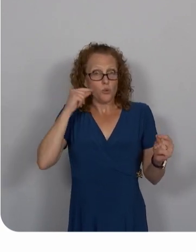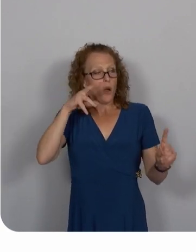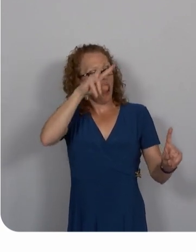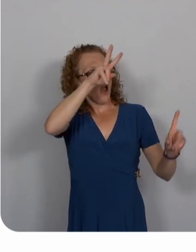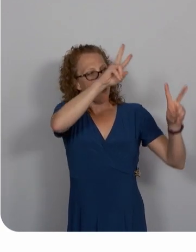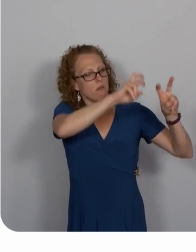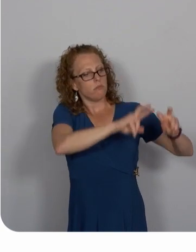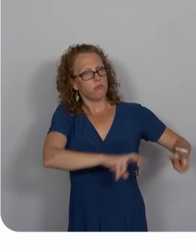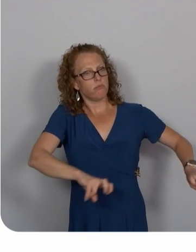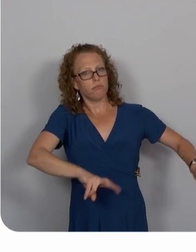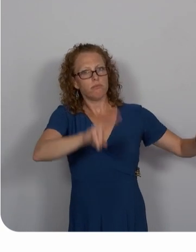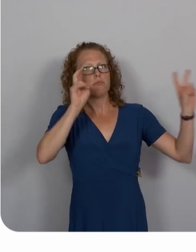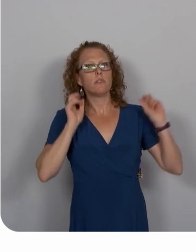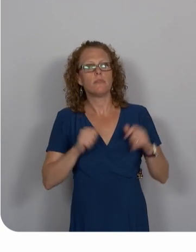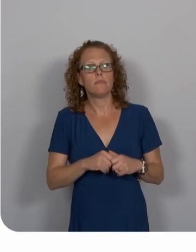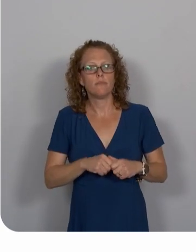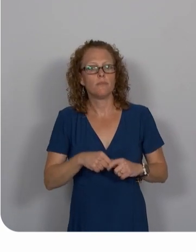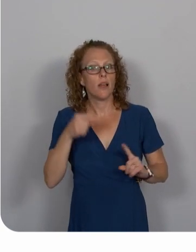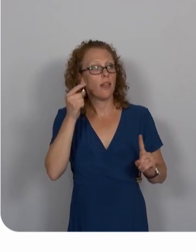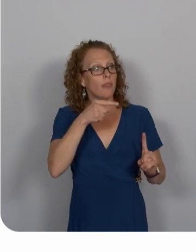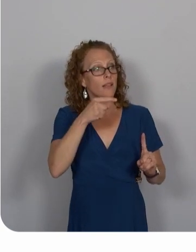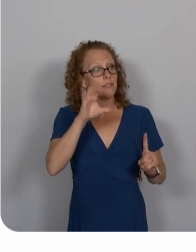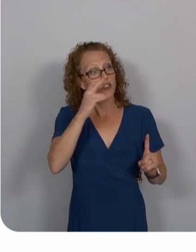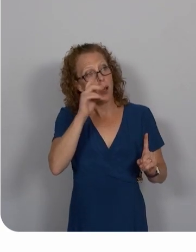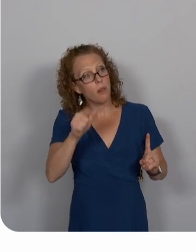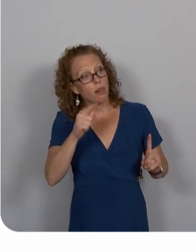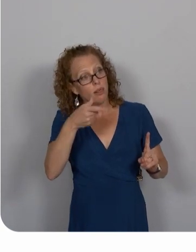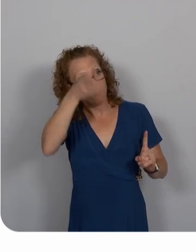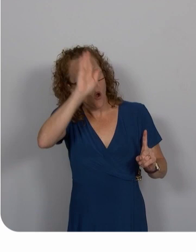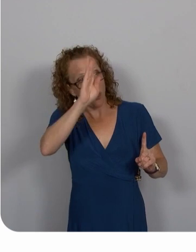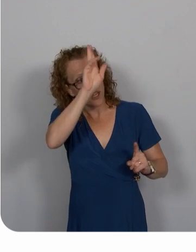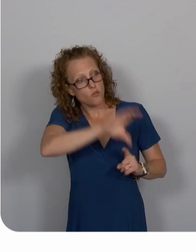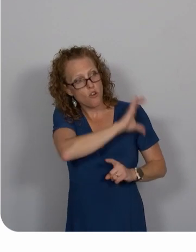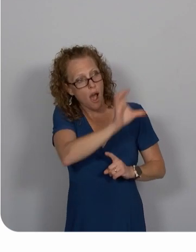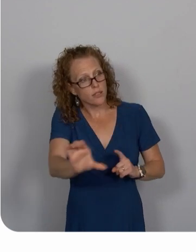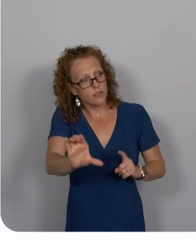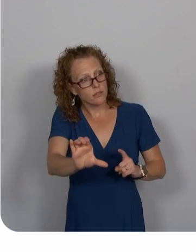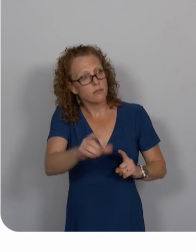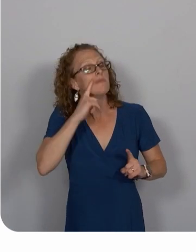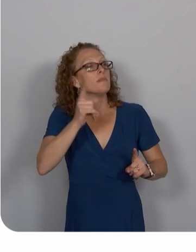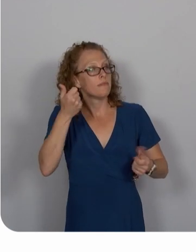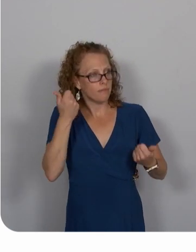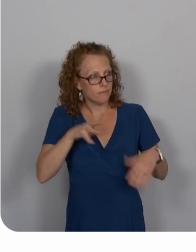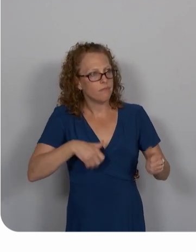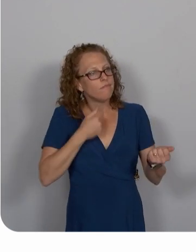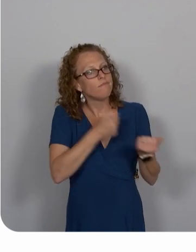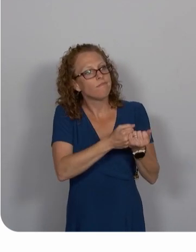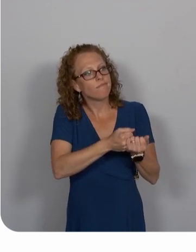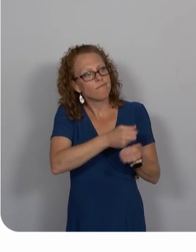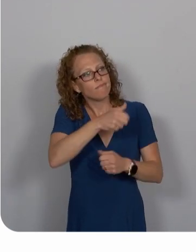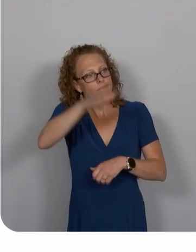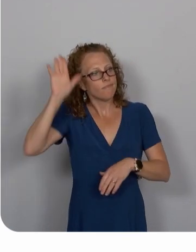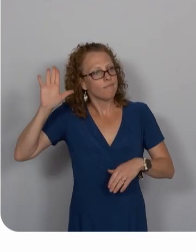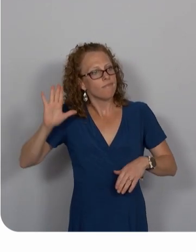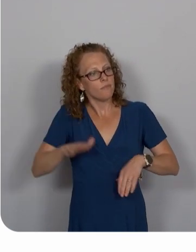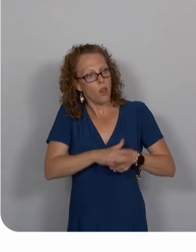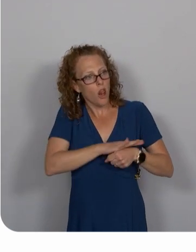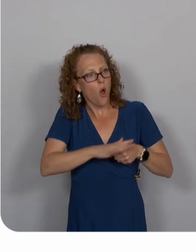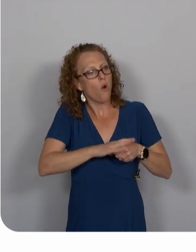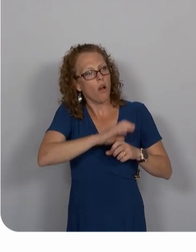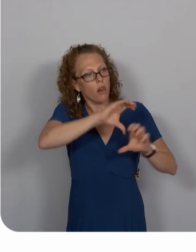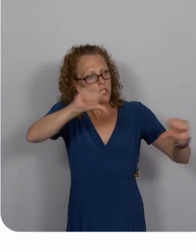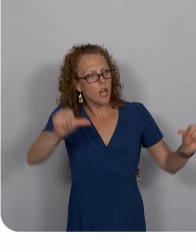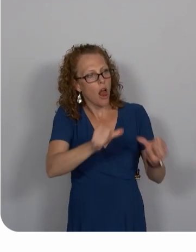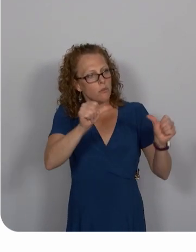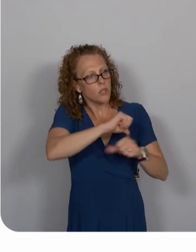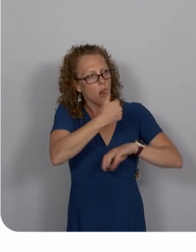answer. This is the Chapel of the Holy Cross. It was commissioned by local sculptor Marguerite Brunswick Staud and inspired by